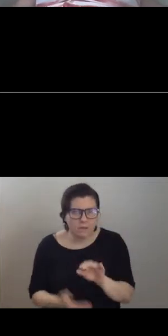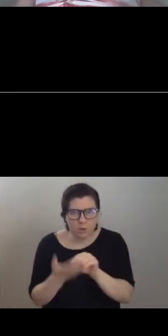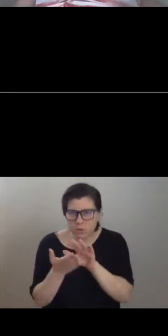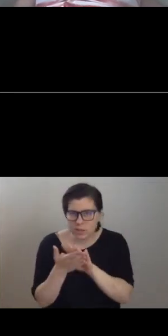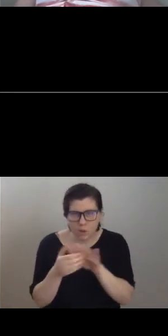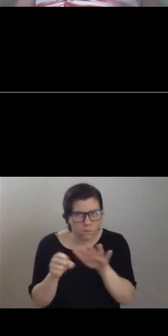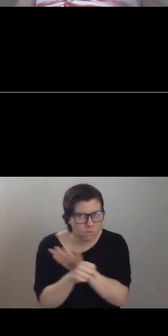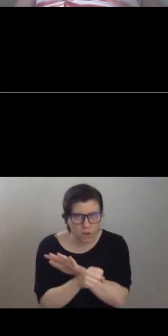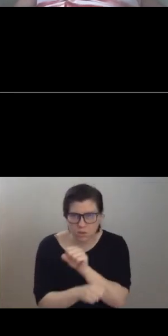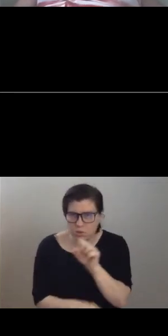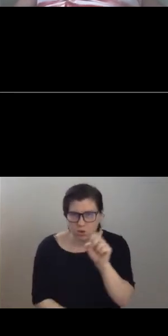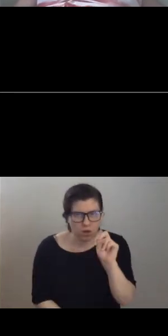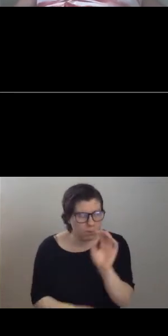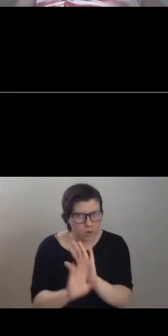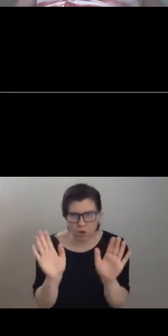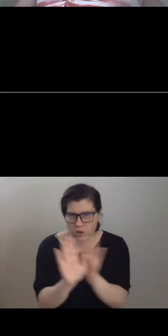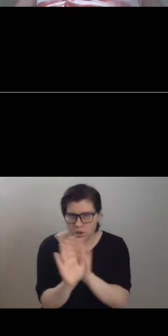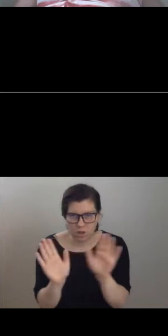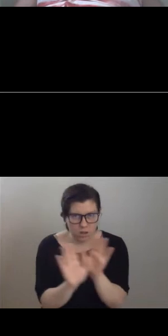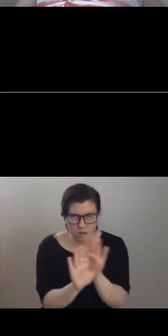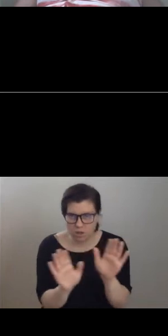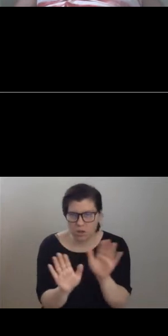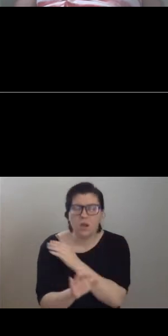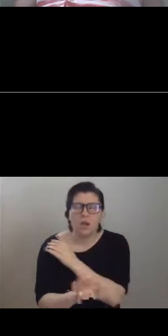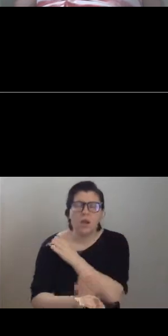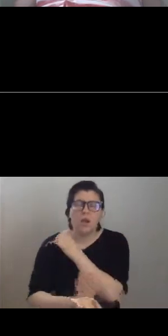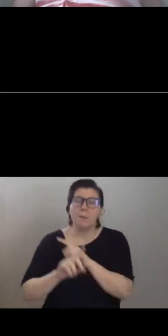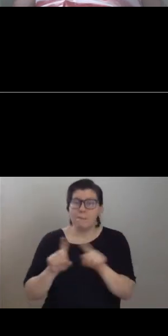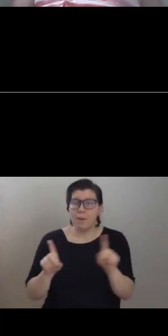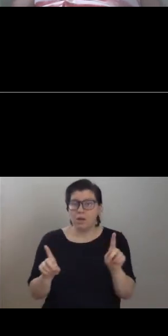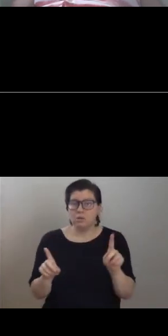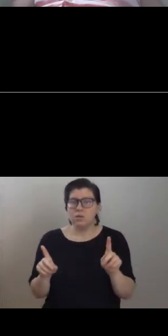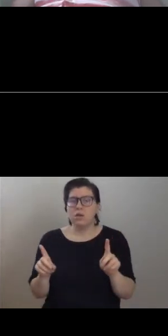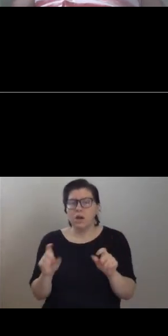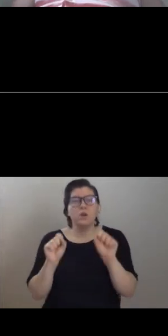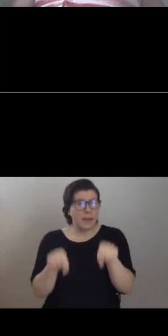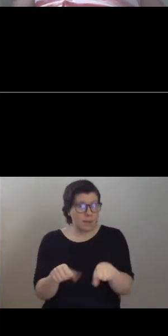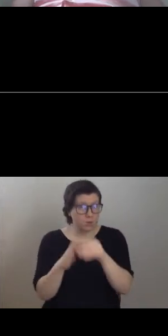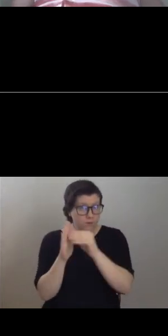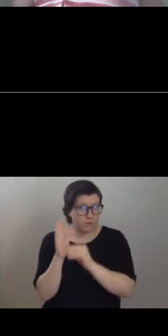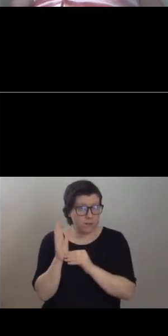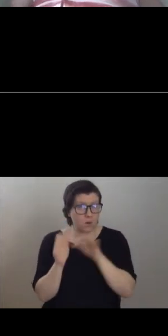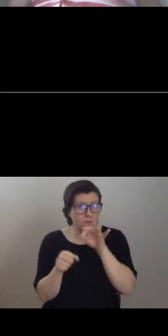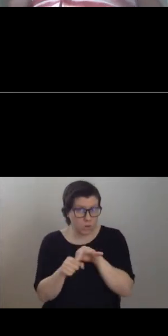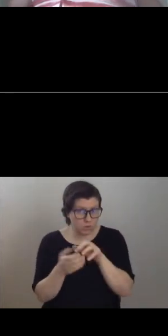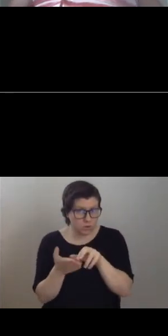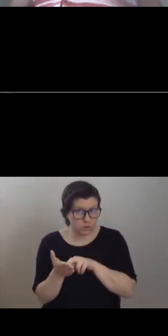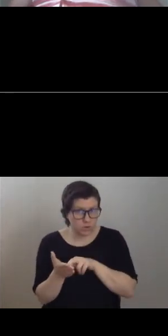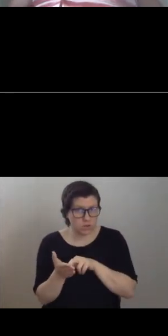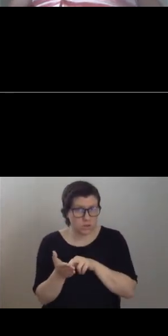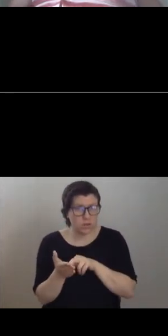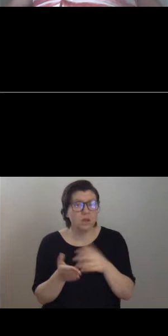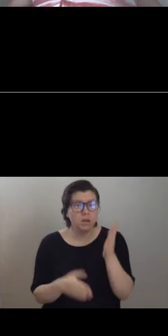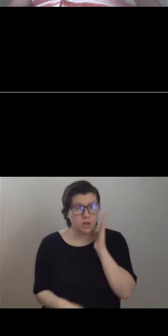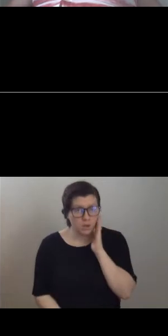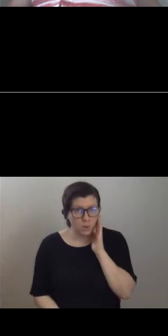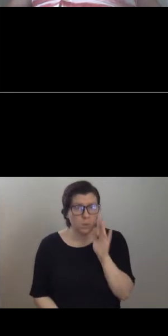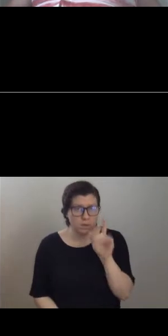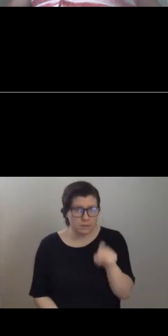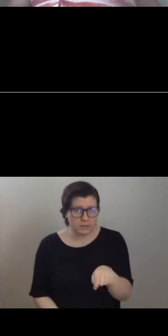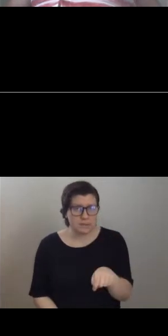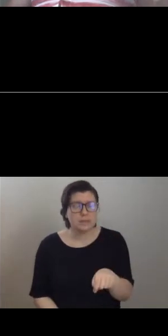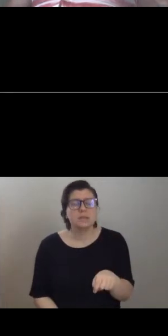security number on any document. But to be able to fill out the voter registration, you will either need your